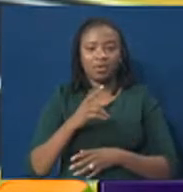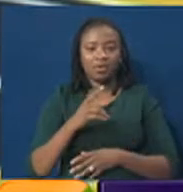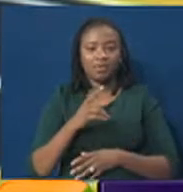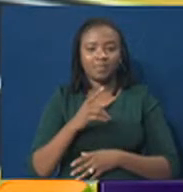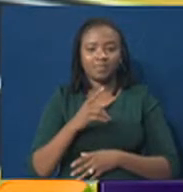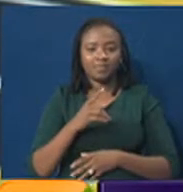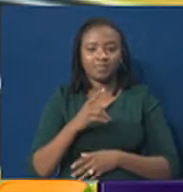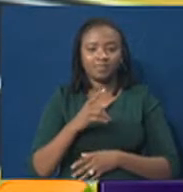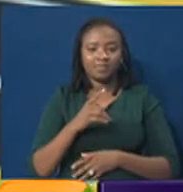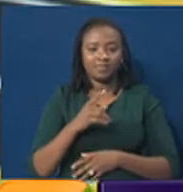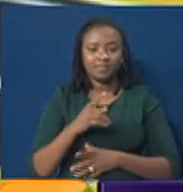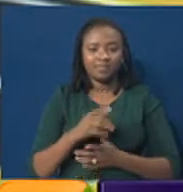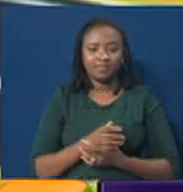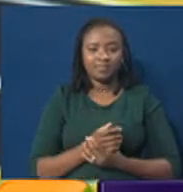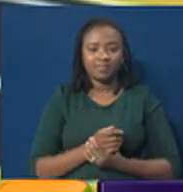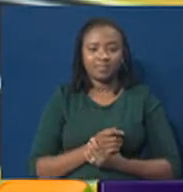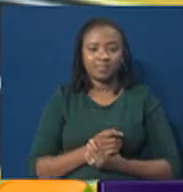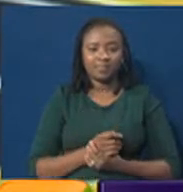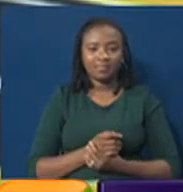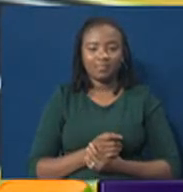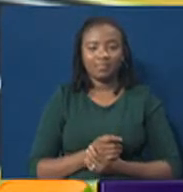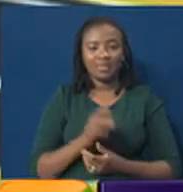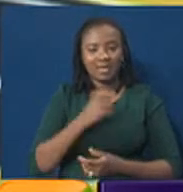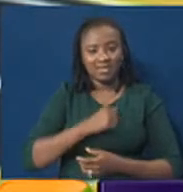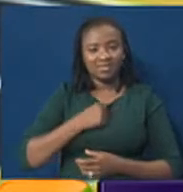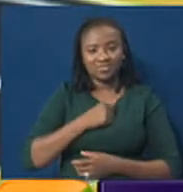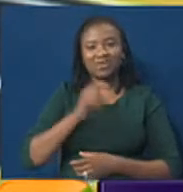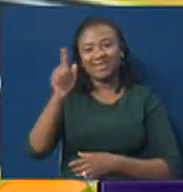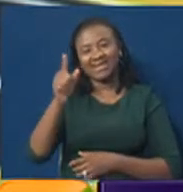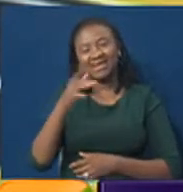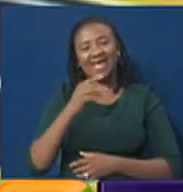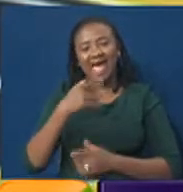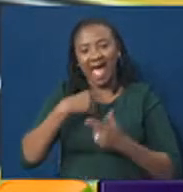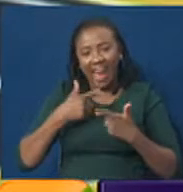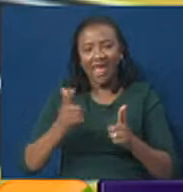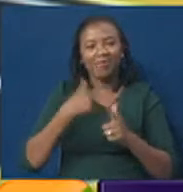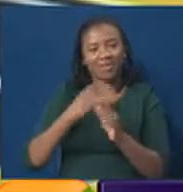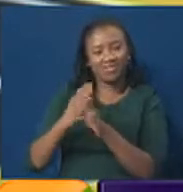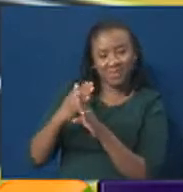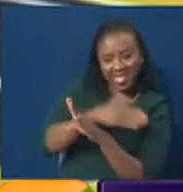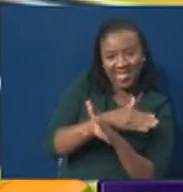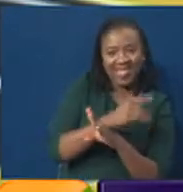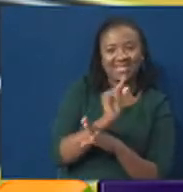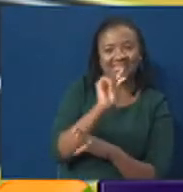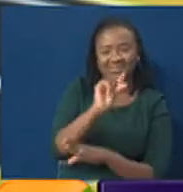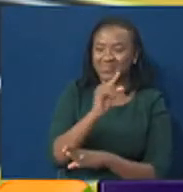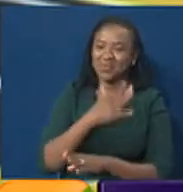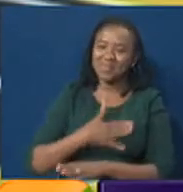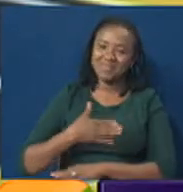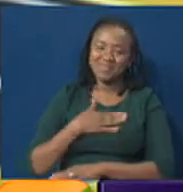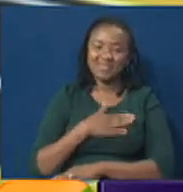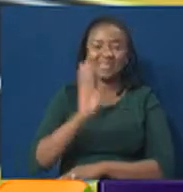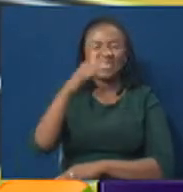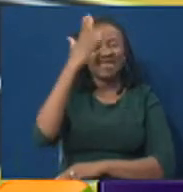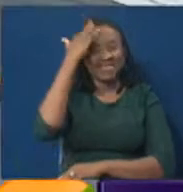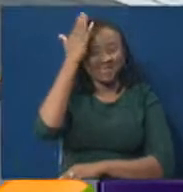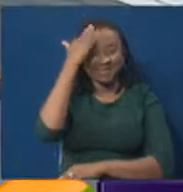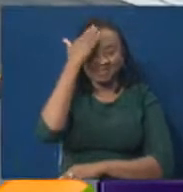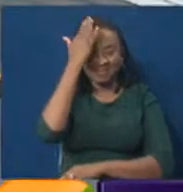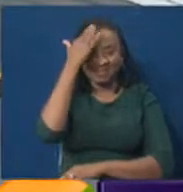know, let me just digress a bit, Sam, with your permission. No, please, we are tying matters here. No. Just tell you know, Kenya,